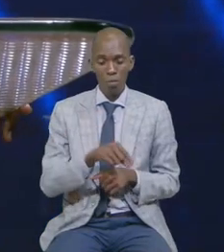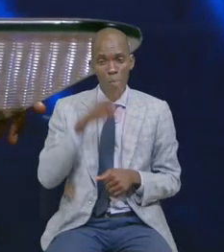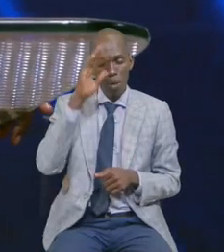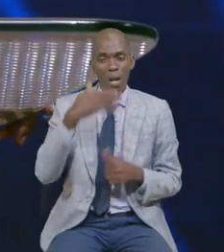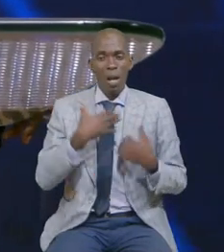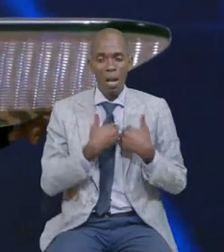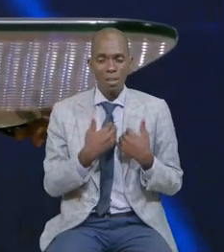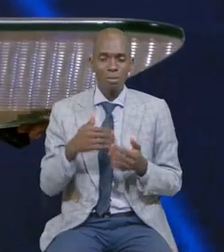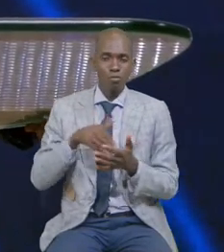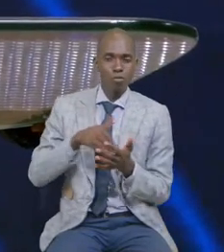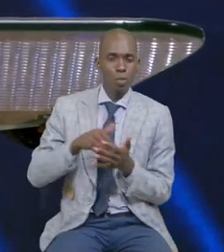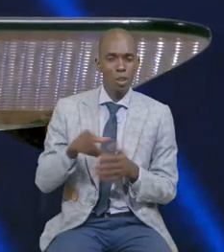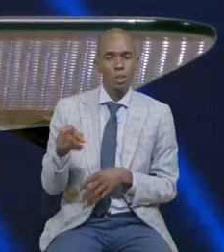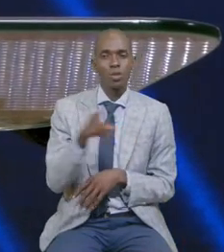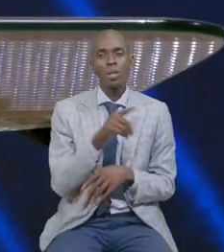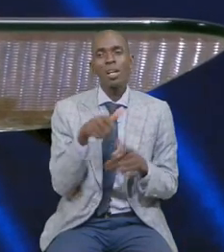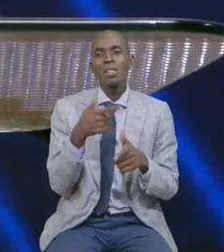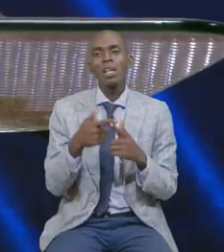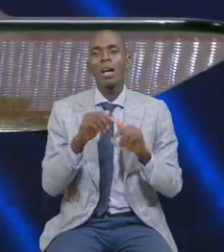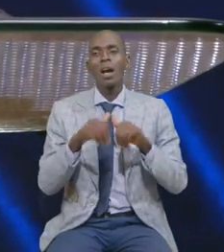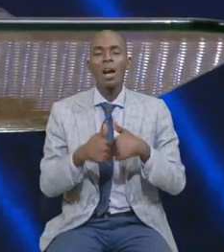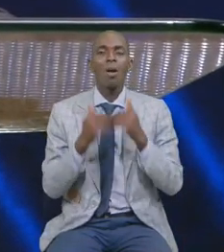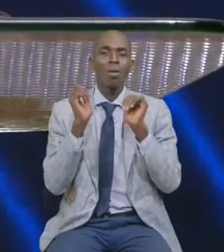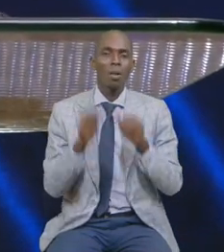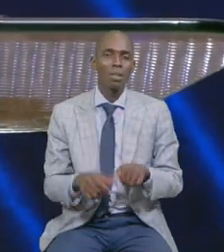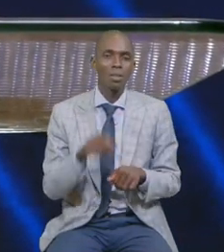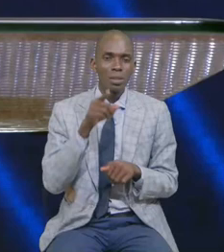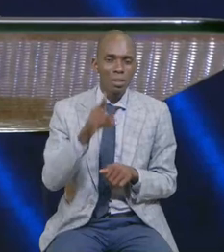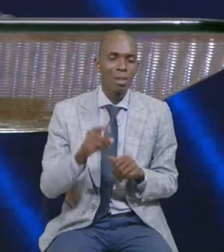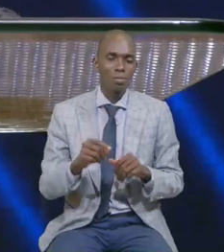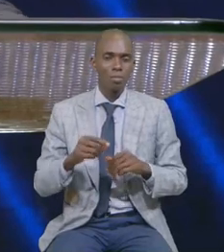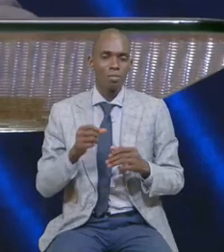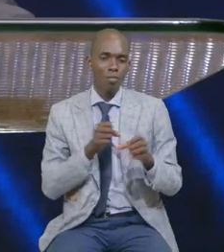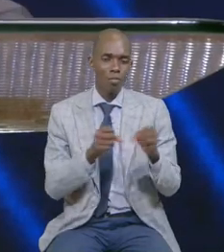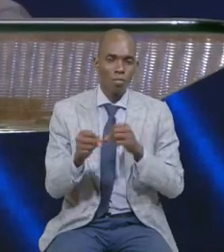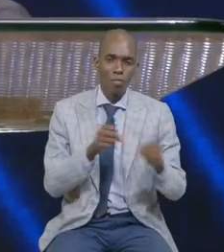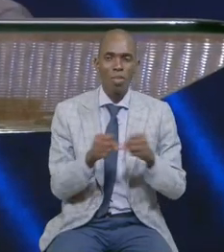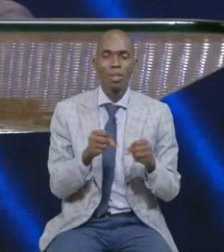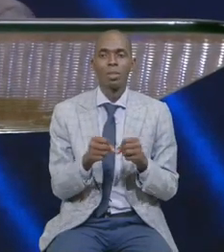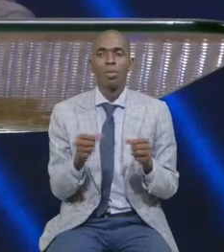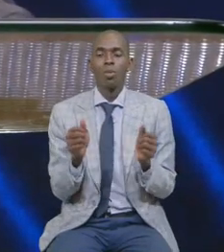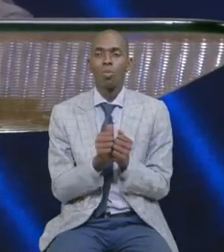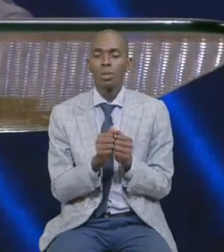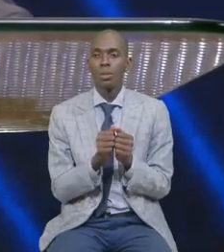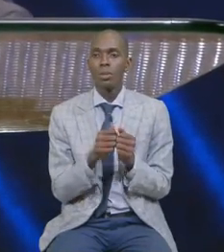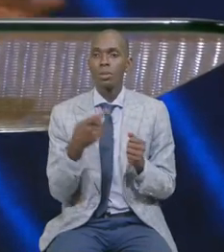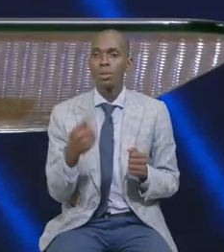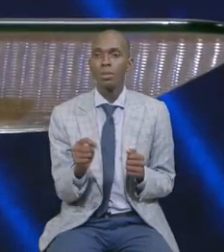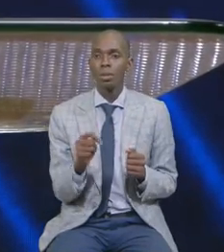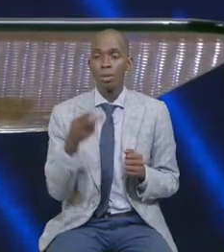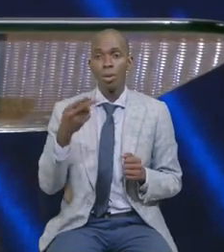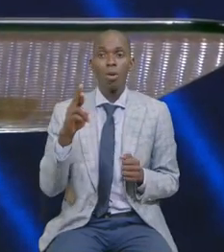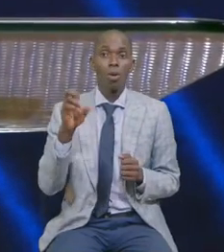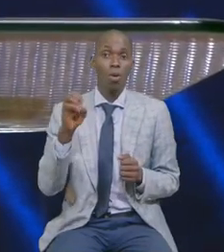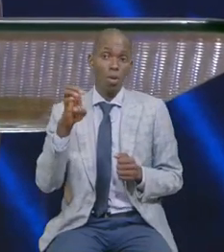we read the the end how can thou content what the horse is is saying